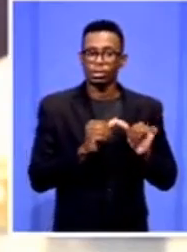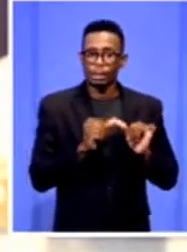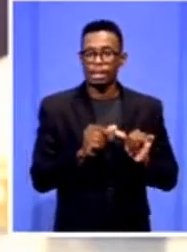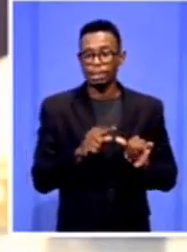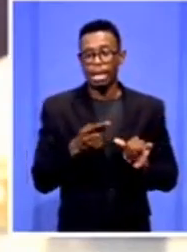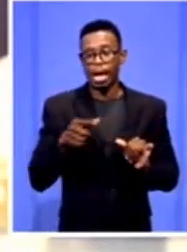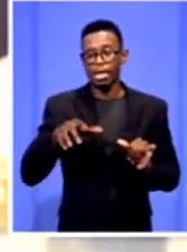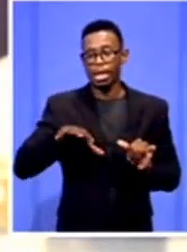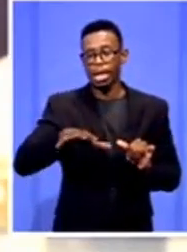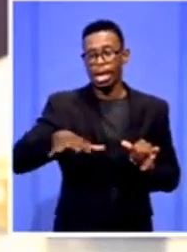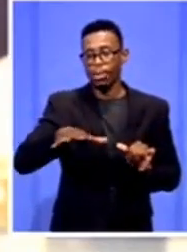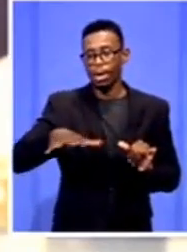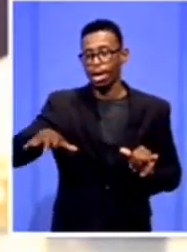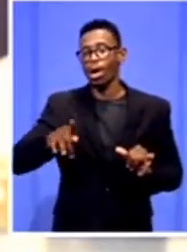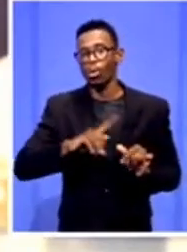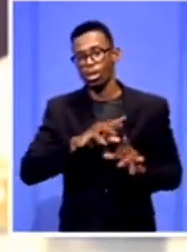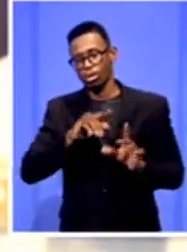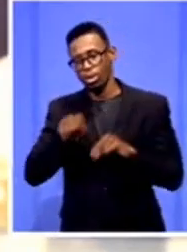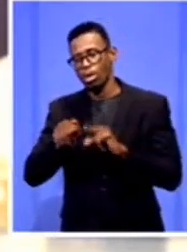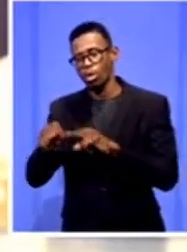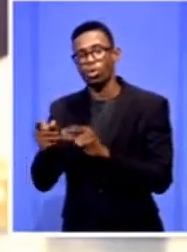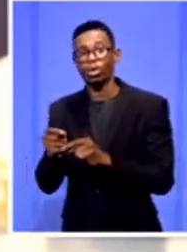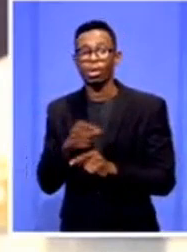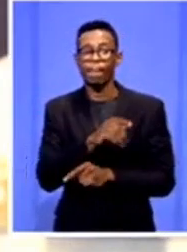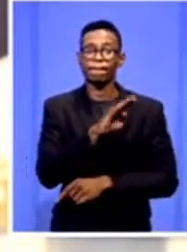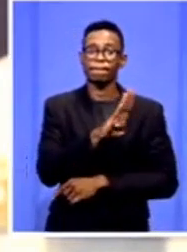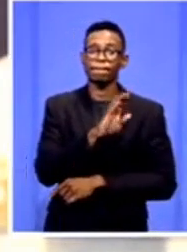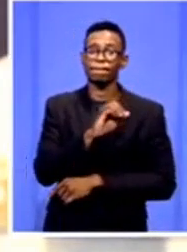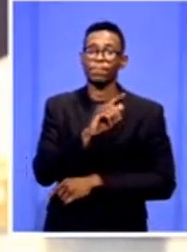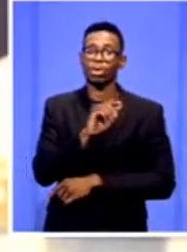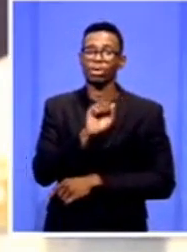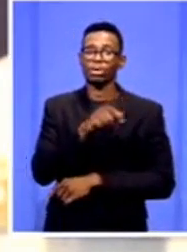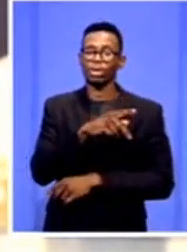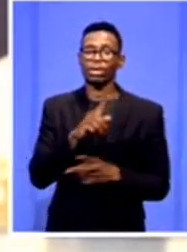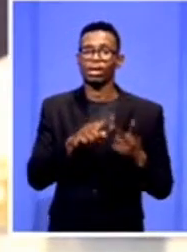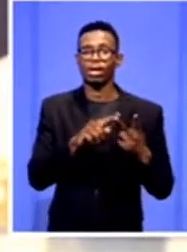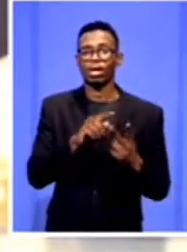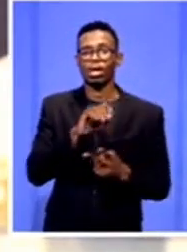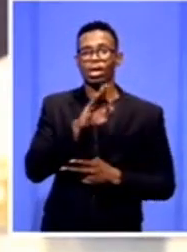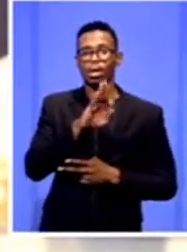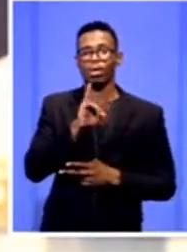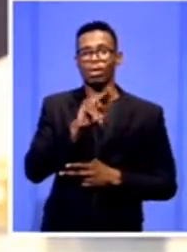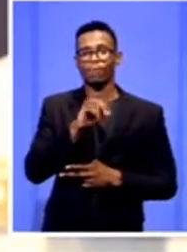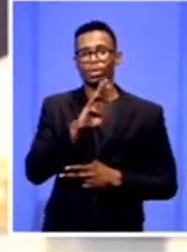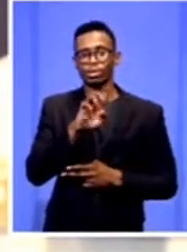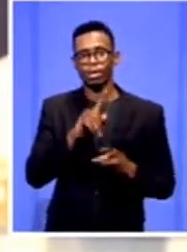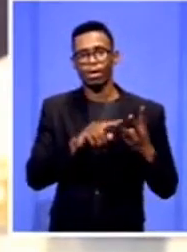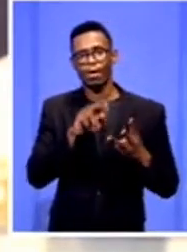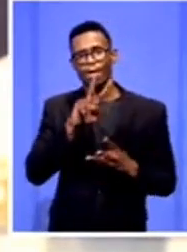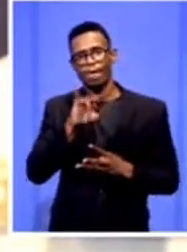We'll continue with Botshabelo, Ficksburg, Tweeling, Kopis, Villiers, Memel,